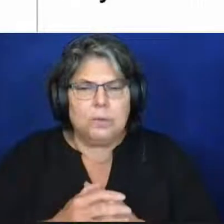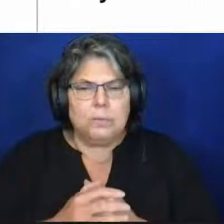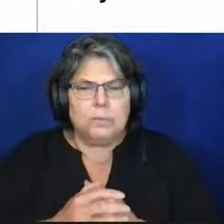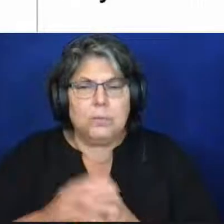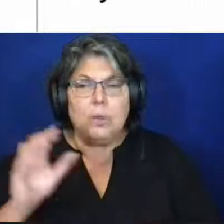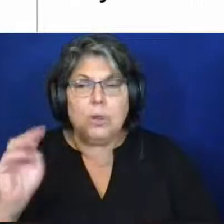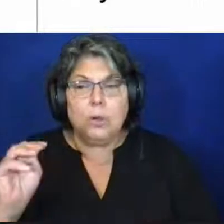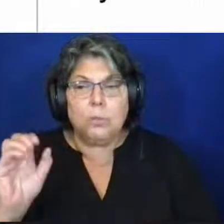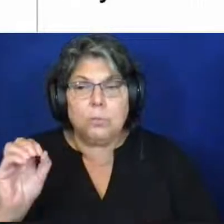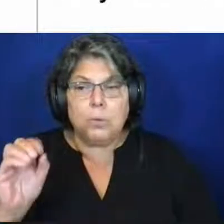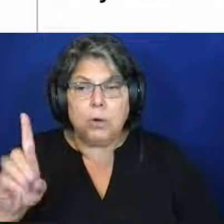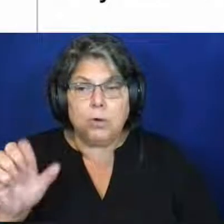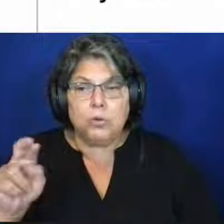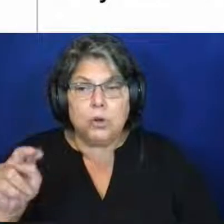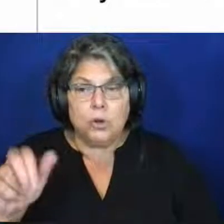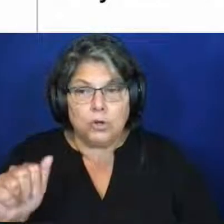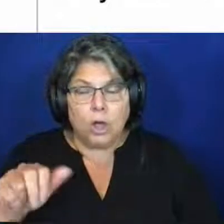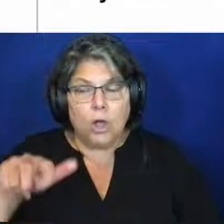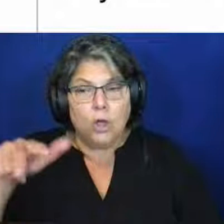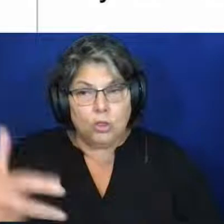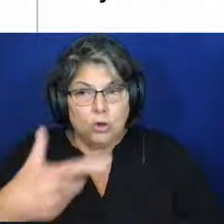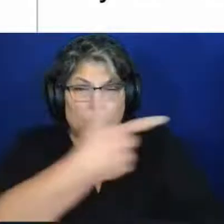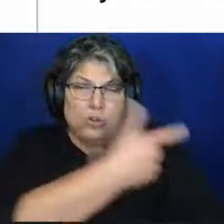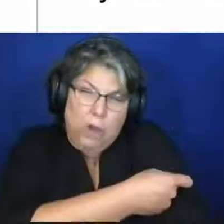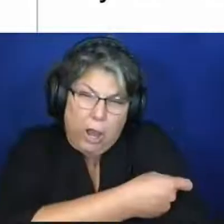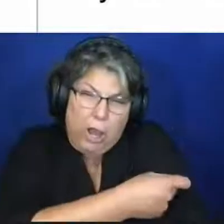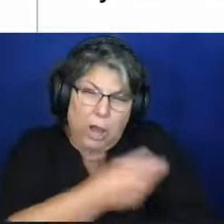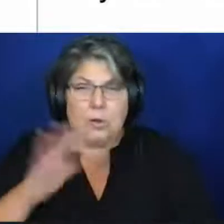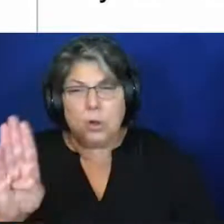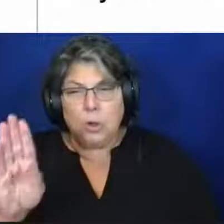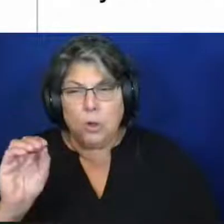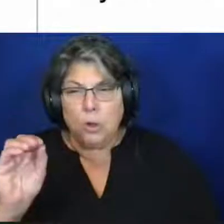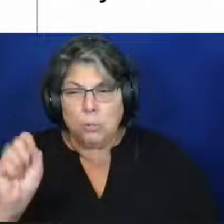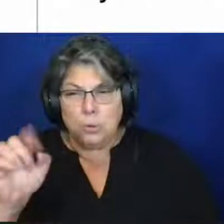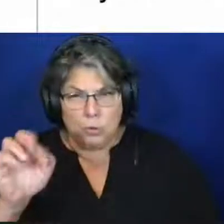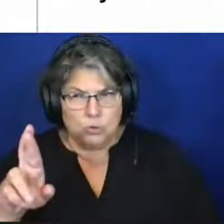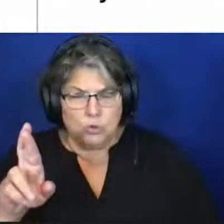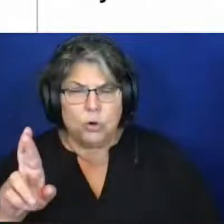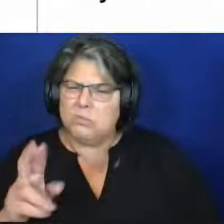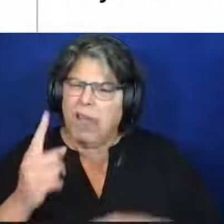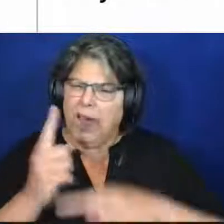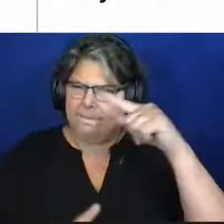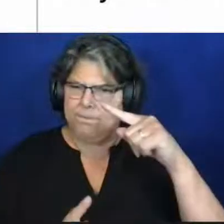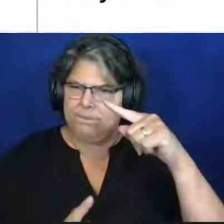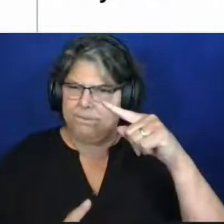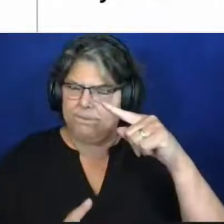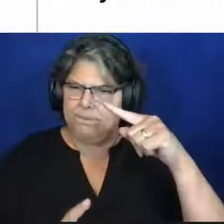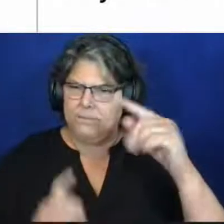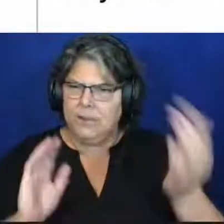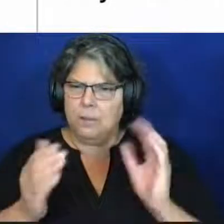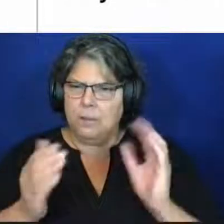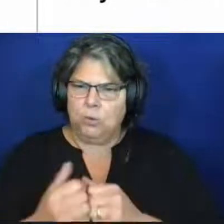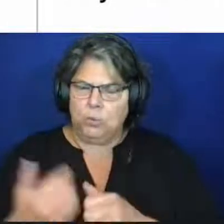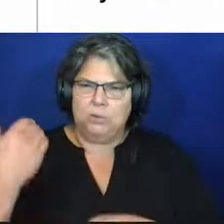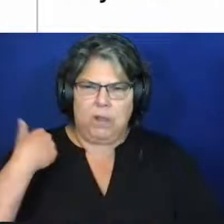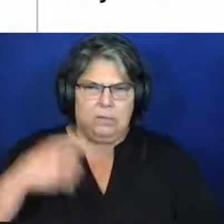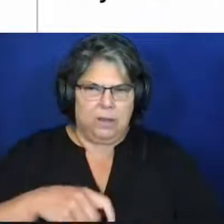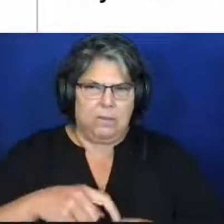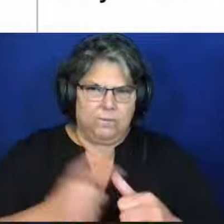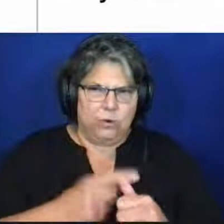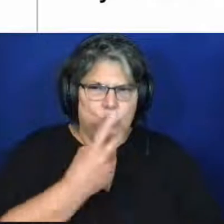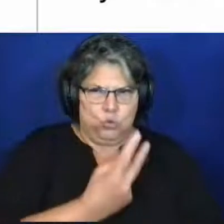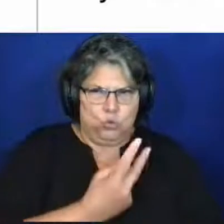third shot and booster will be half dose from the usual Moderna primary series